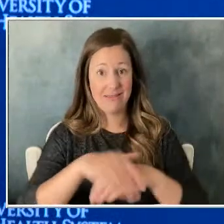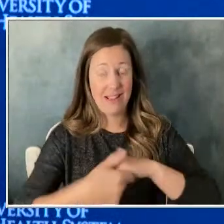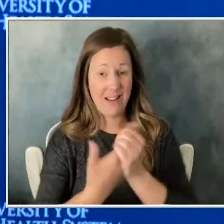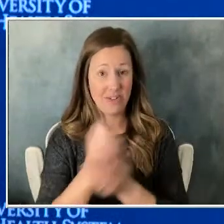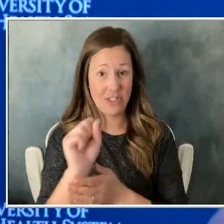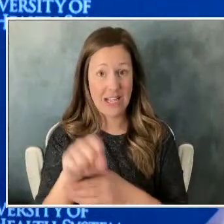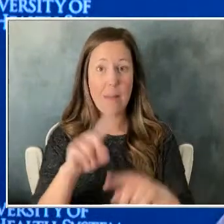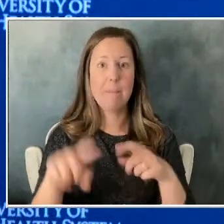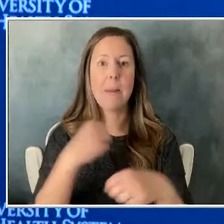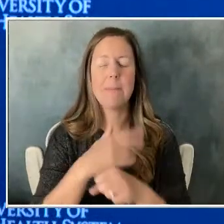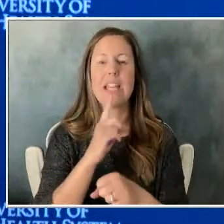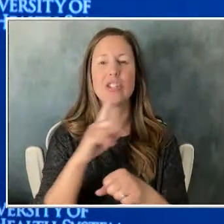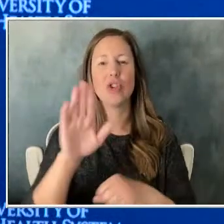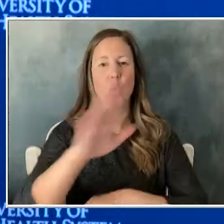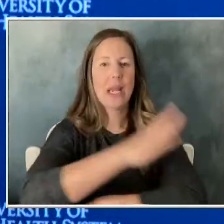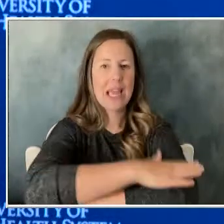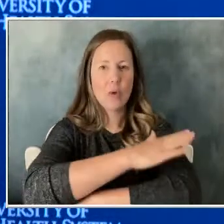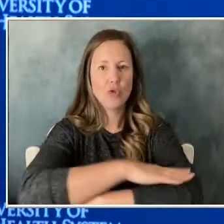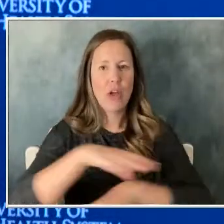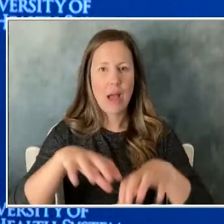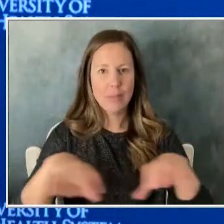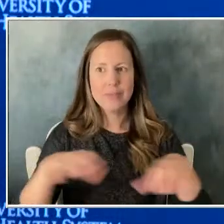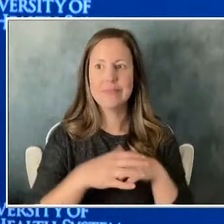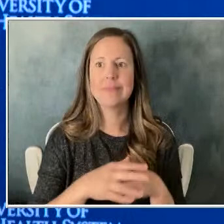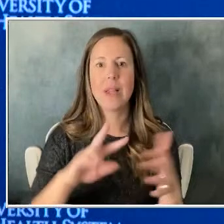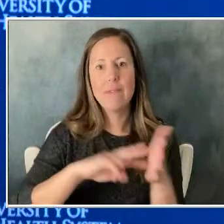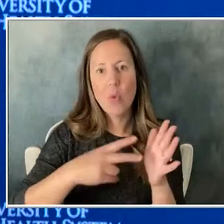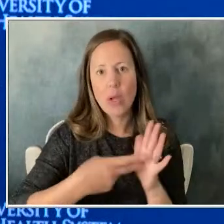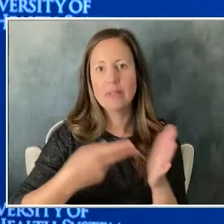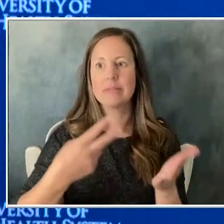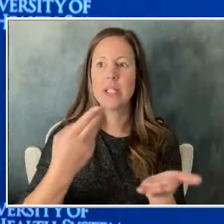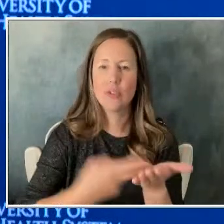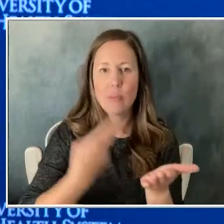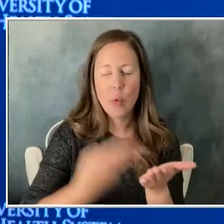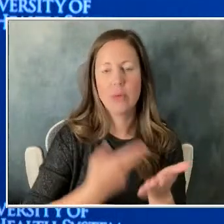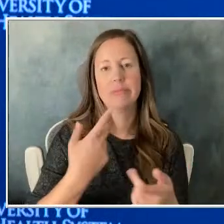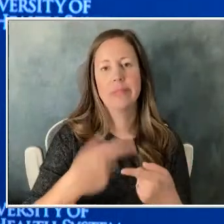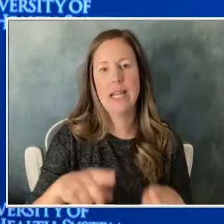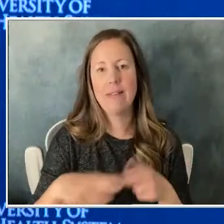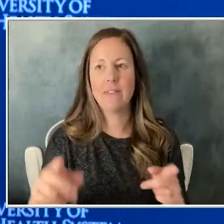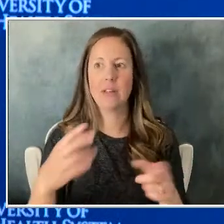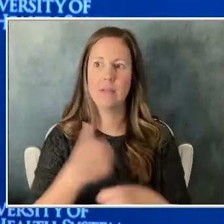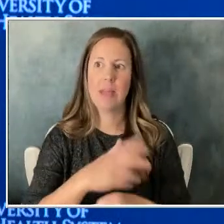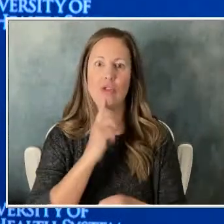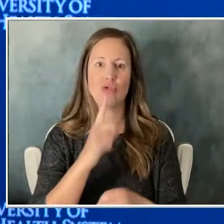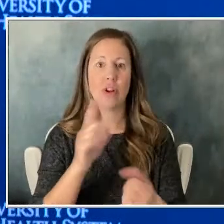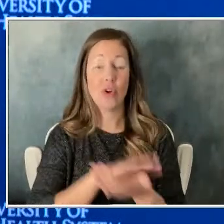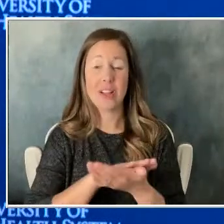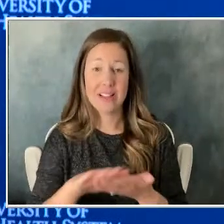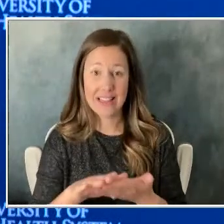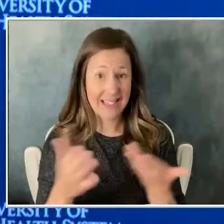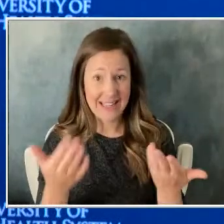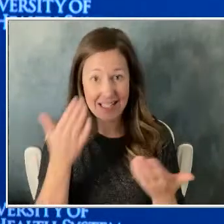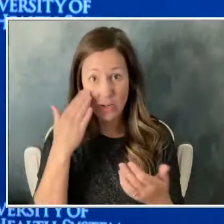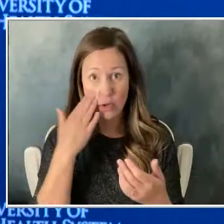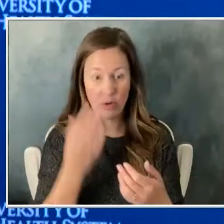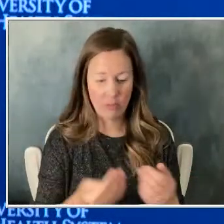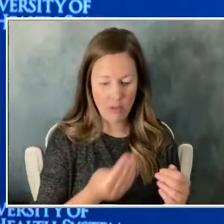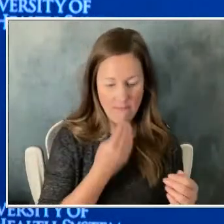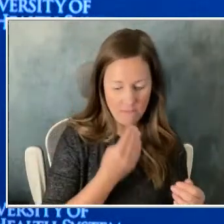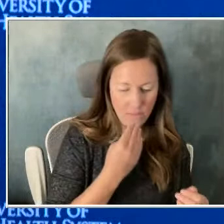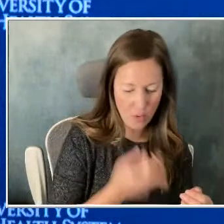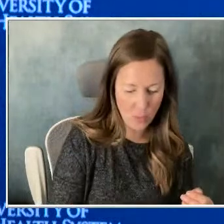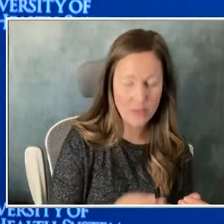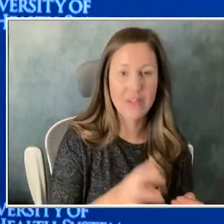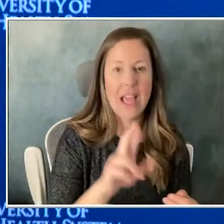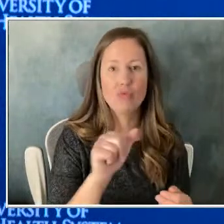countertops and utensils are cleaned before using one utensil, going from one piece, say raw meat or raw chicken,